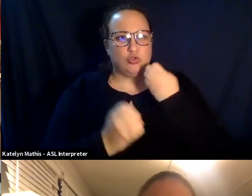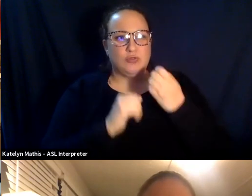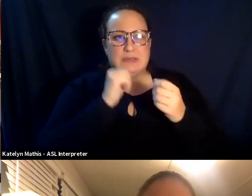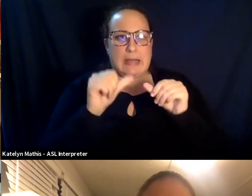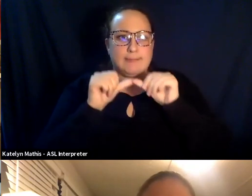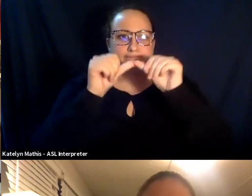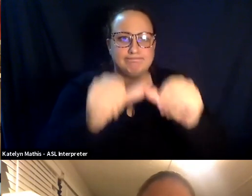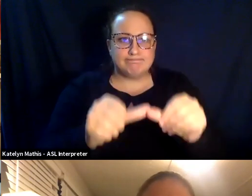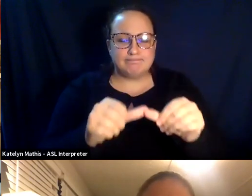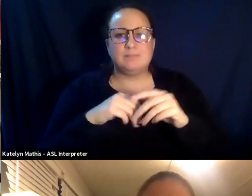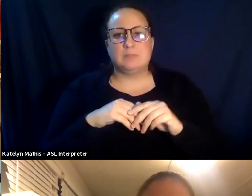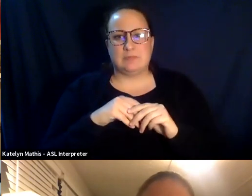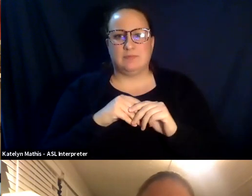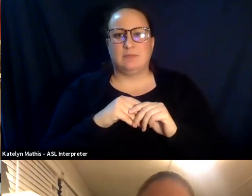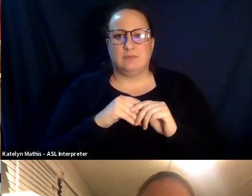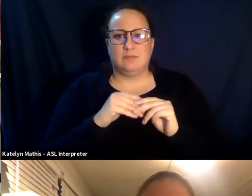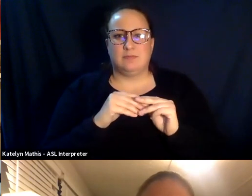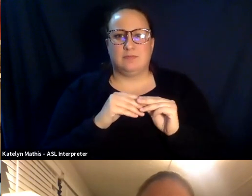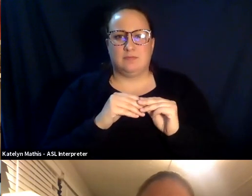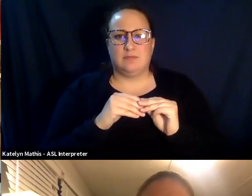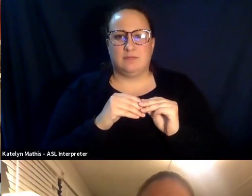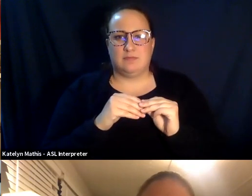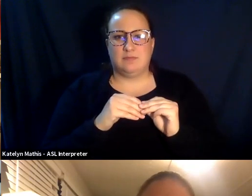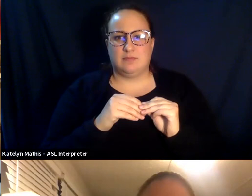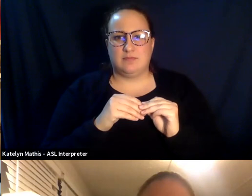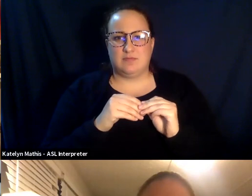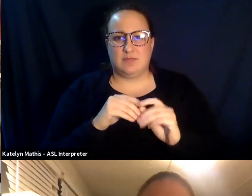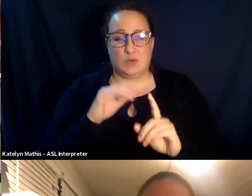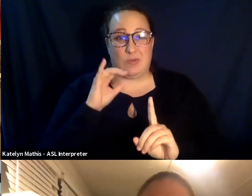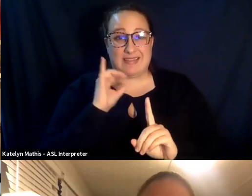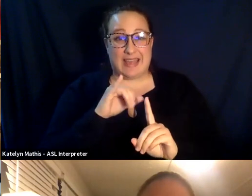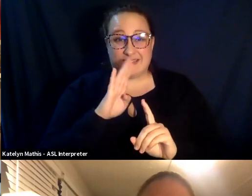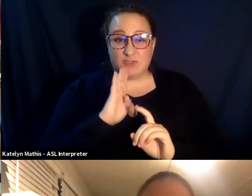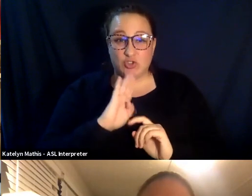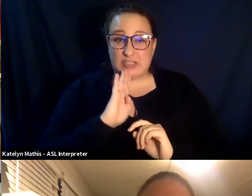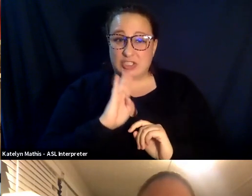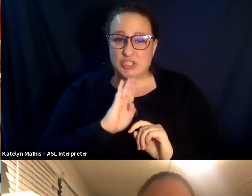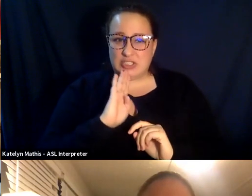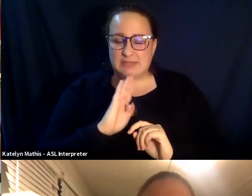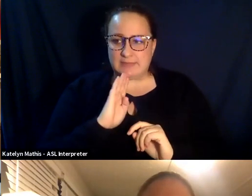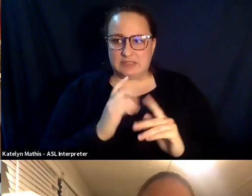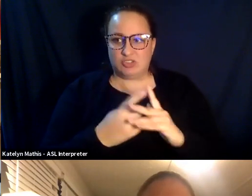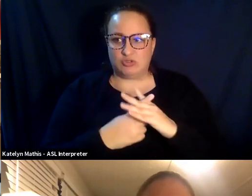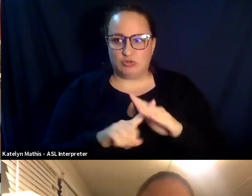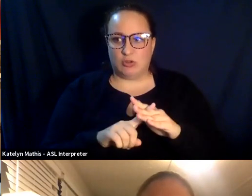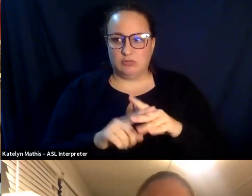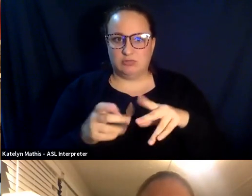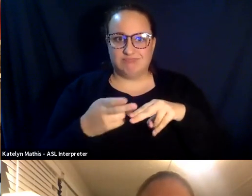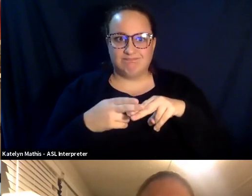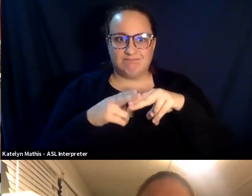And then, so just dealing with that with frustration, it's going to start to heighten everything.